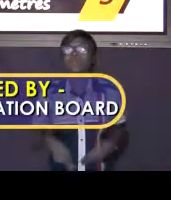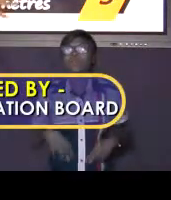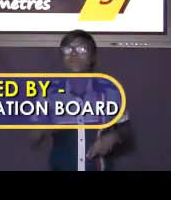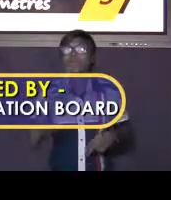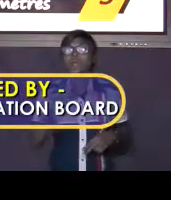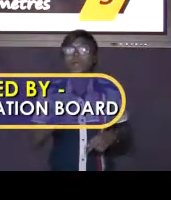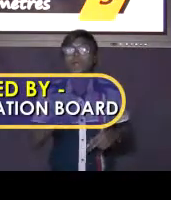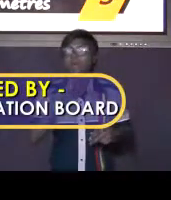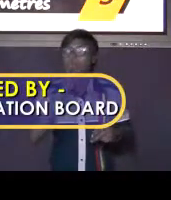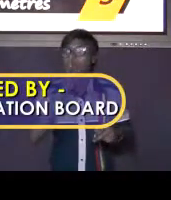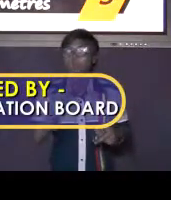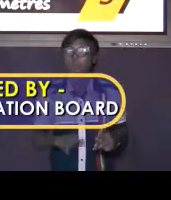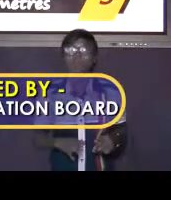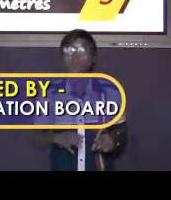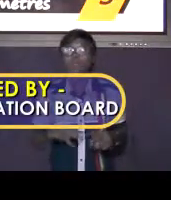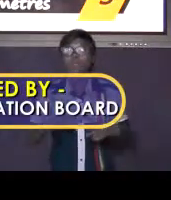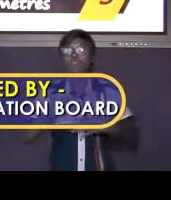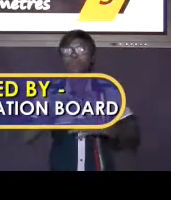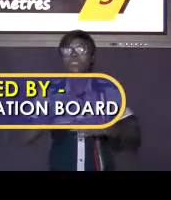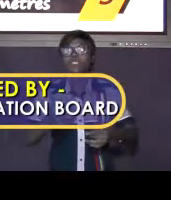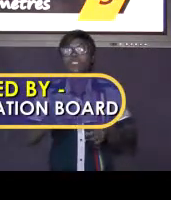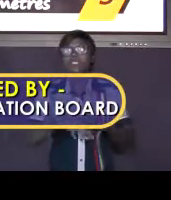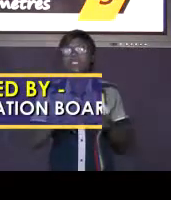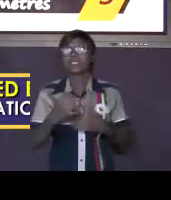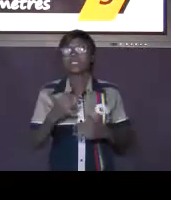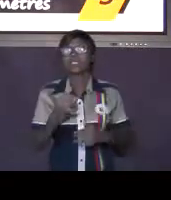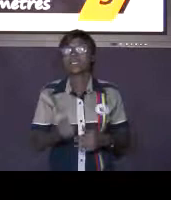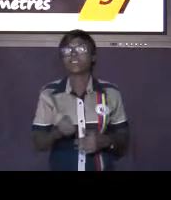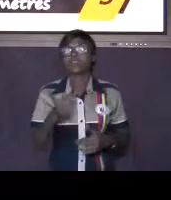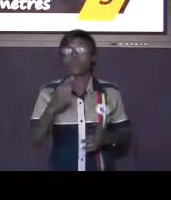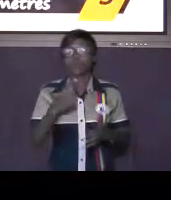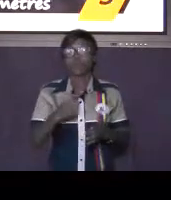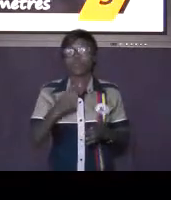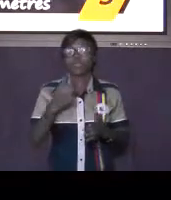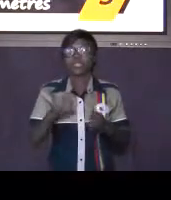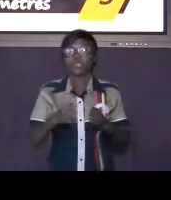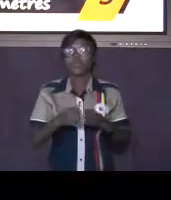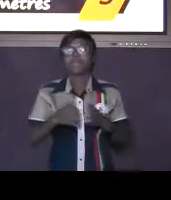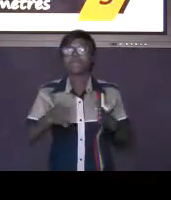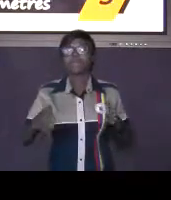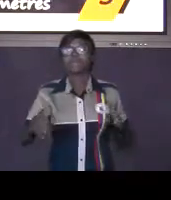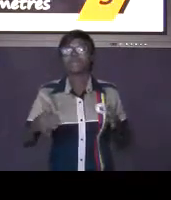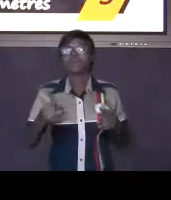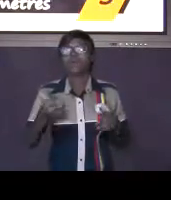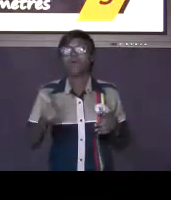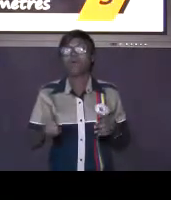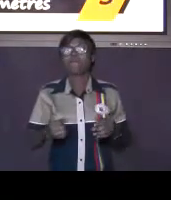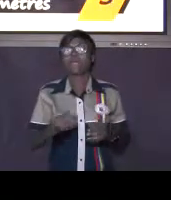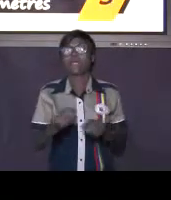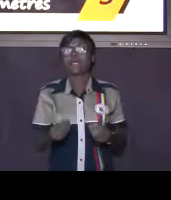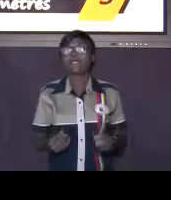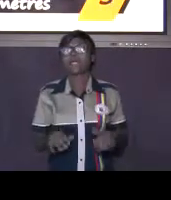total space that they have acquired, and in this case we are usually concerned about the space